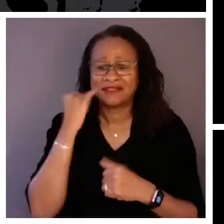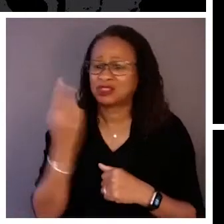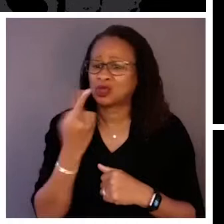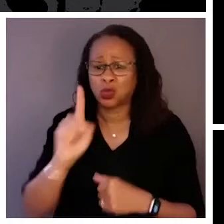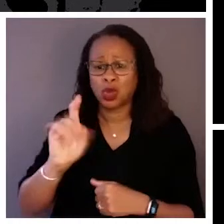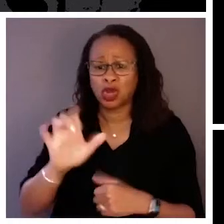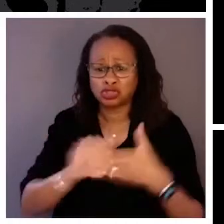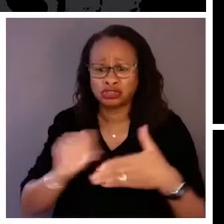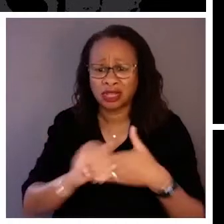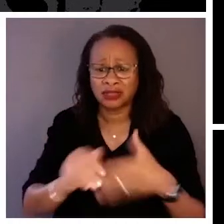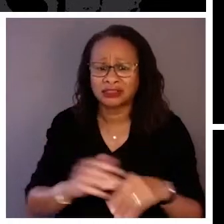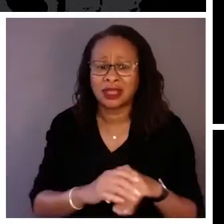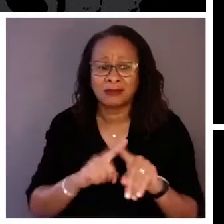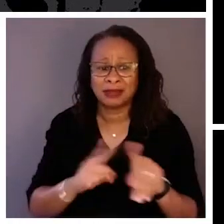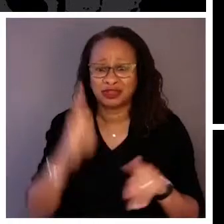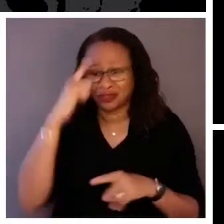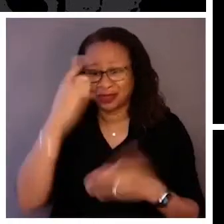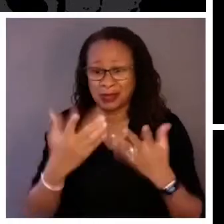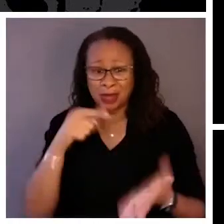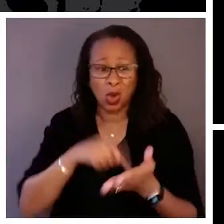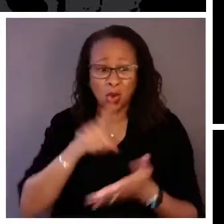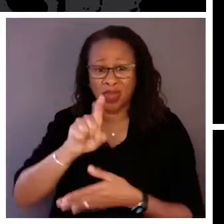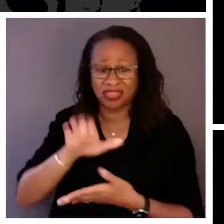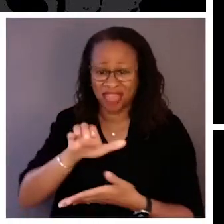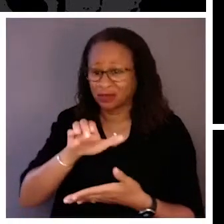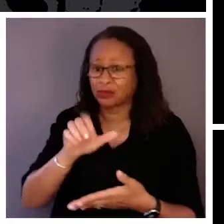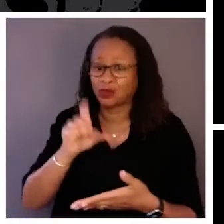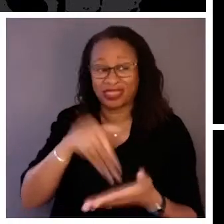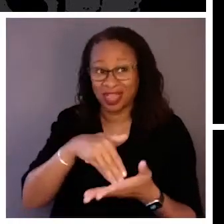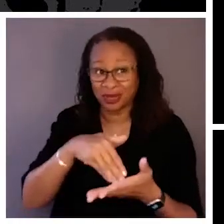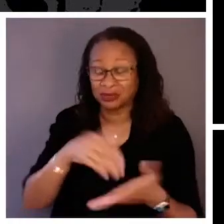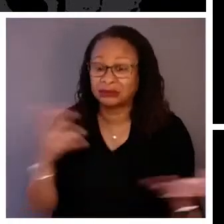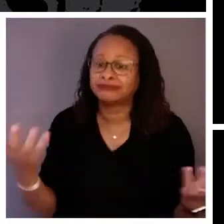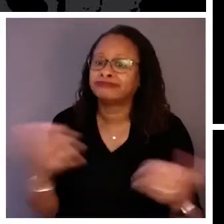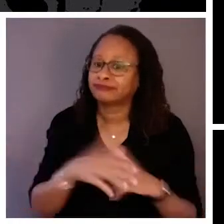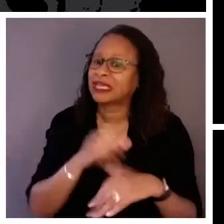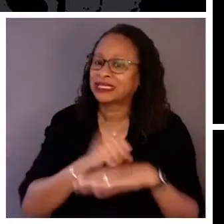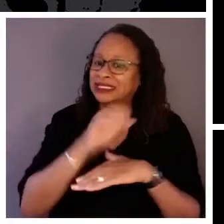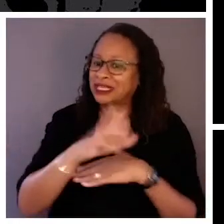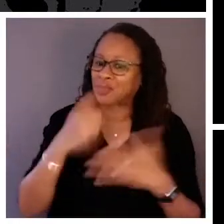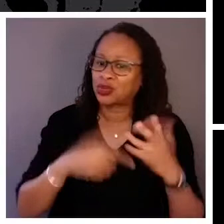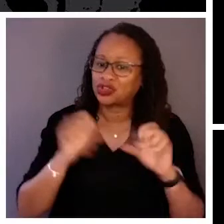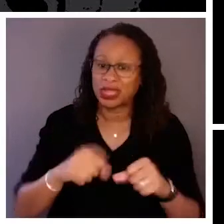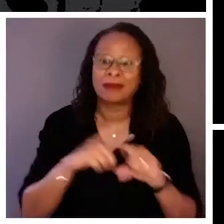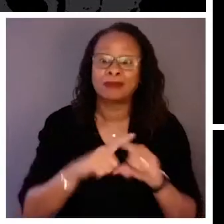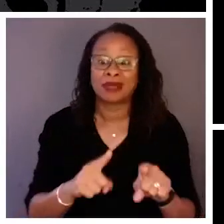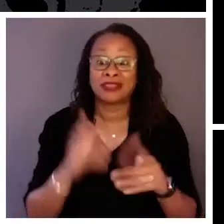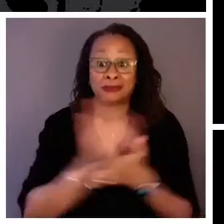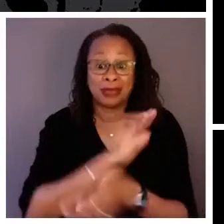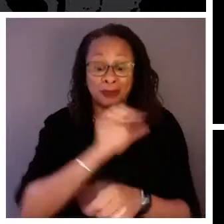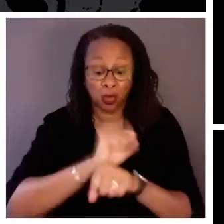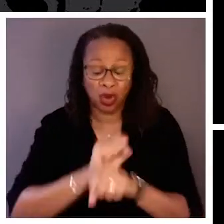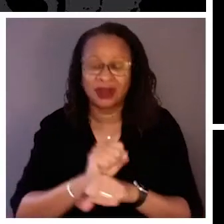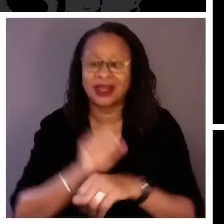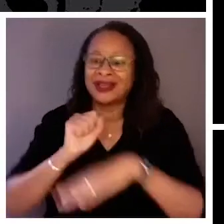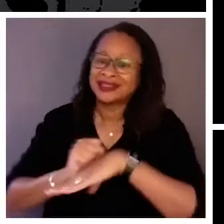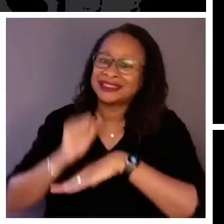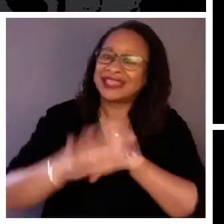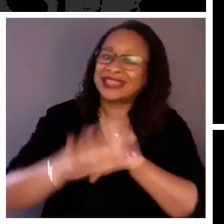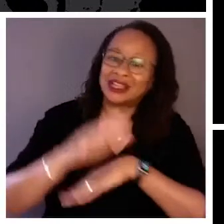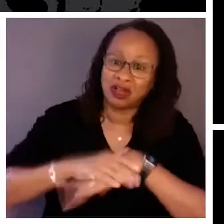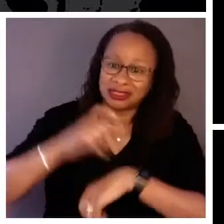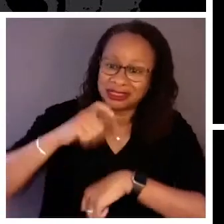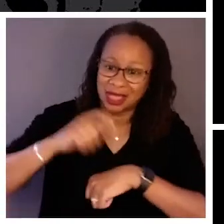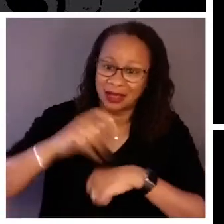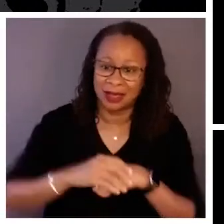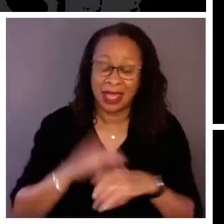but you think you might owe 1,000, send in what you can, but get the extension in on time, because the penalty for not filing